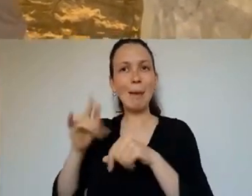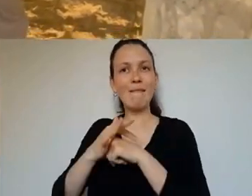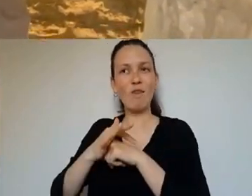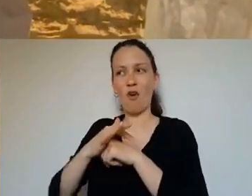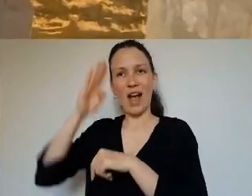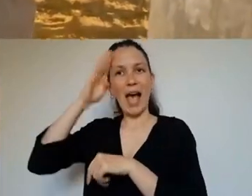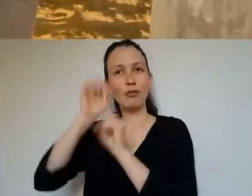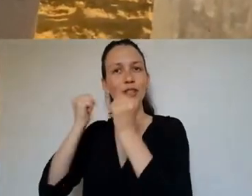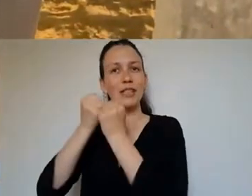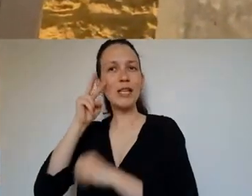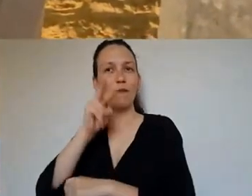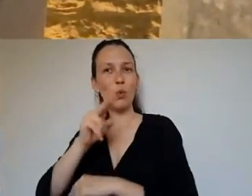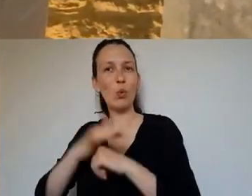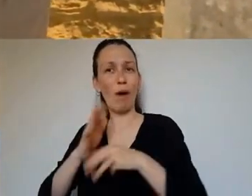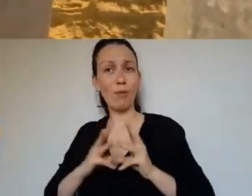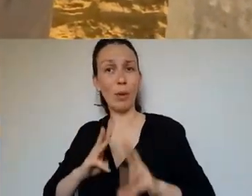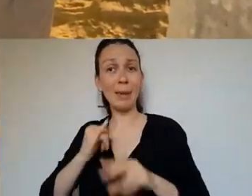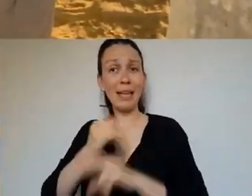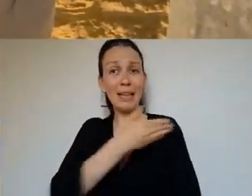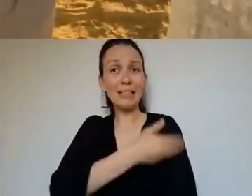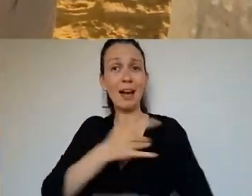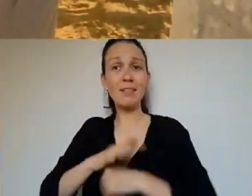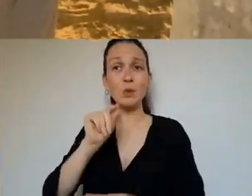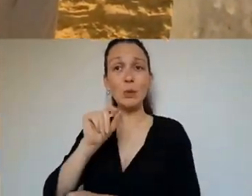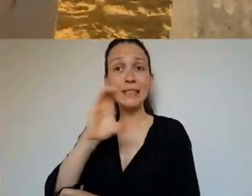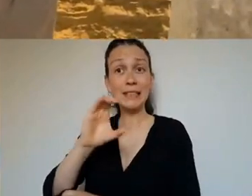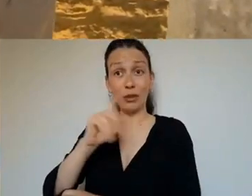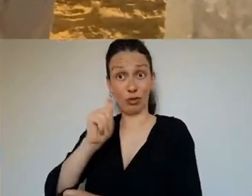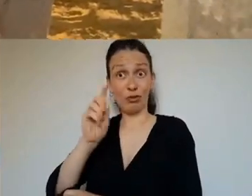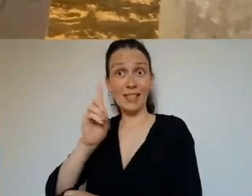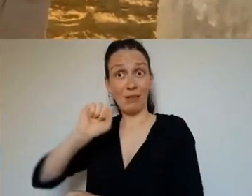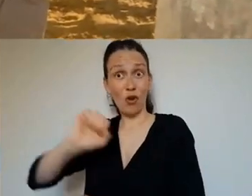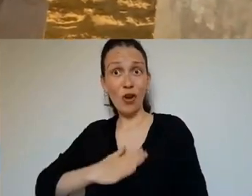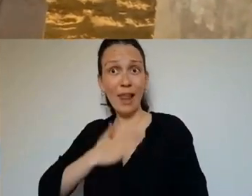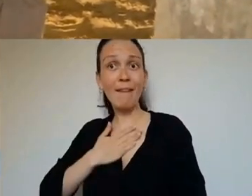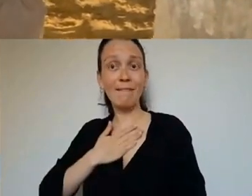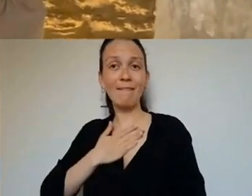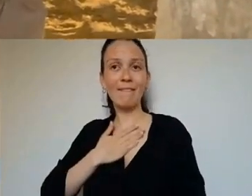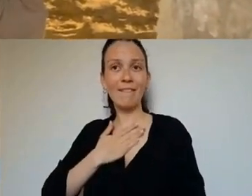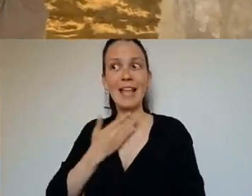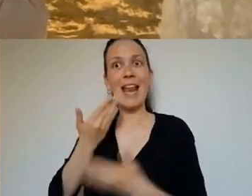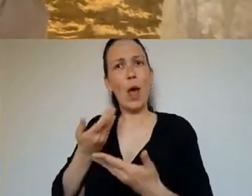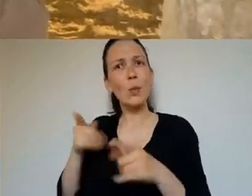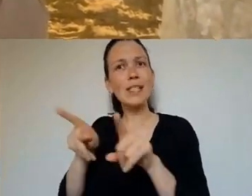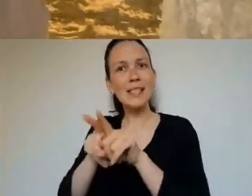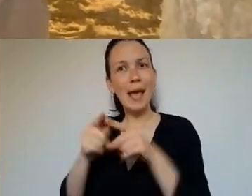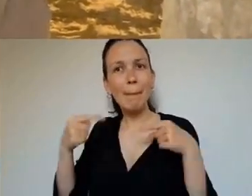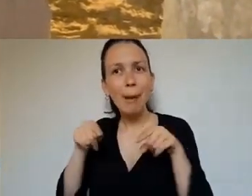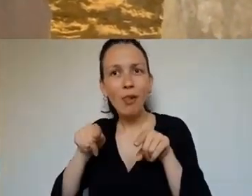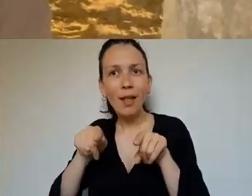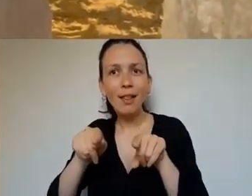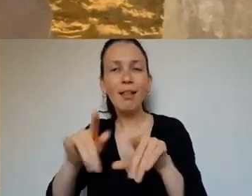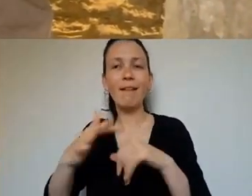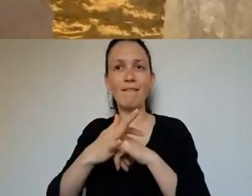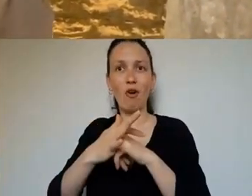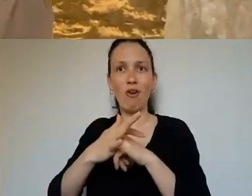of women's roles in Irish society during Deevy's lifetime in the first half of the 20th century. The invisibility of Deaf women in academia